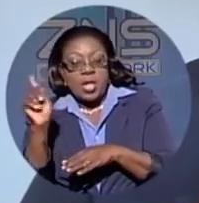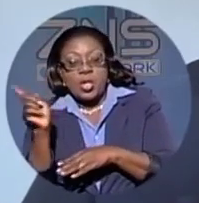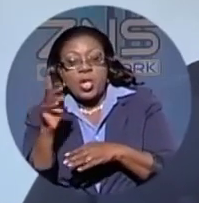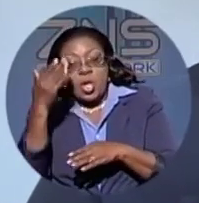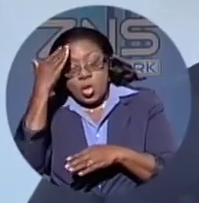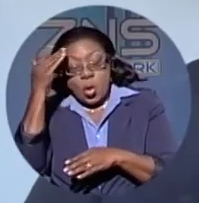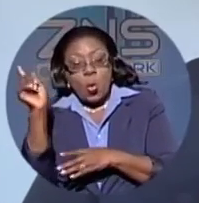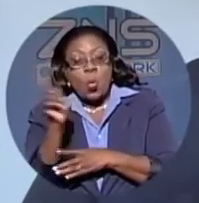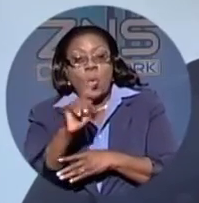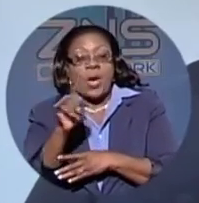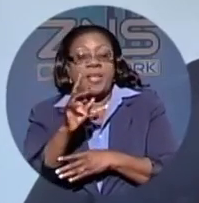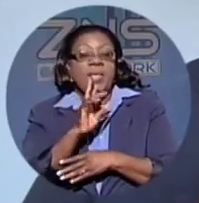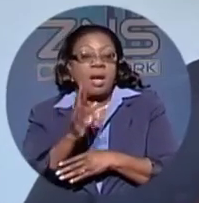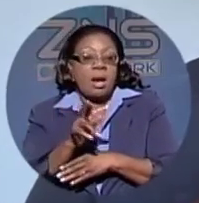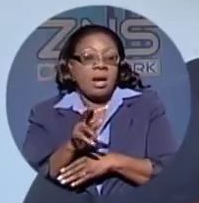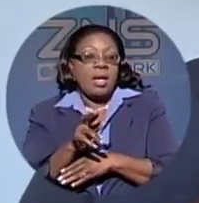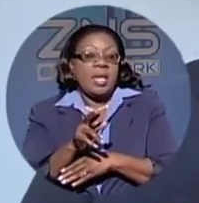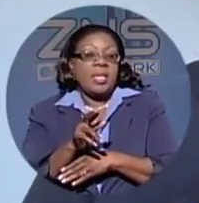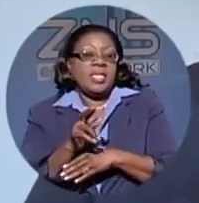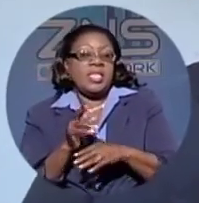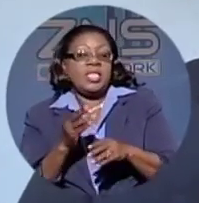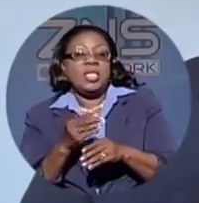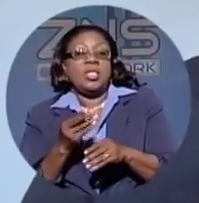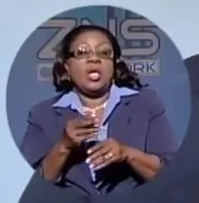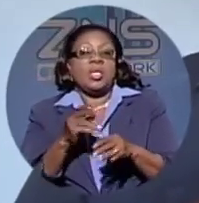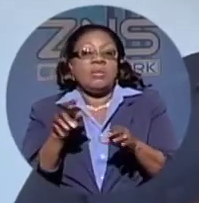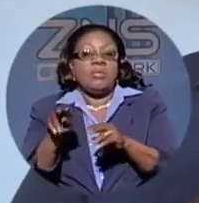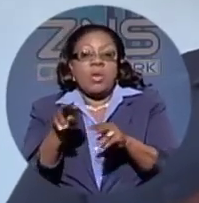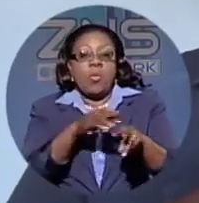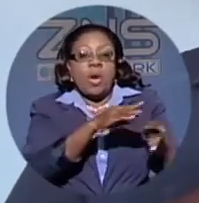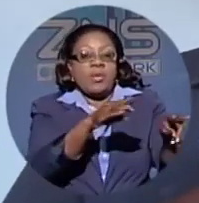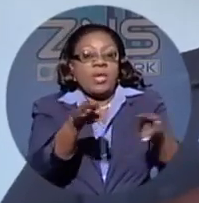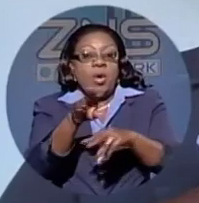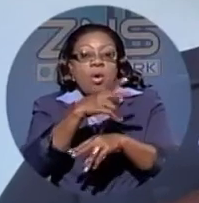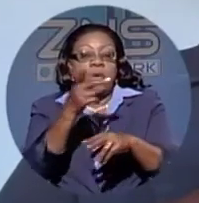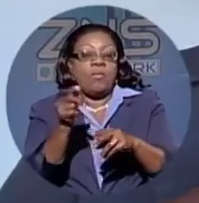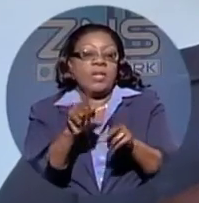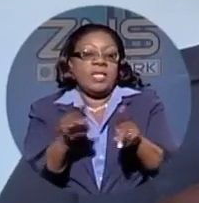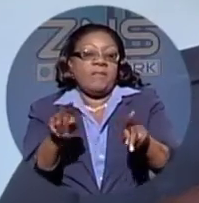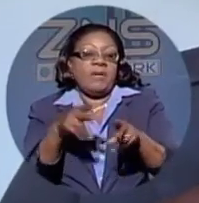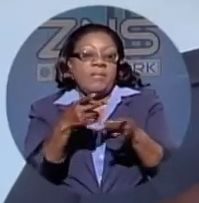Instead of just wandering free, they shouldn't be able to leave so much islands or go certain different places.